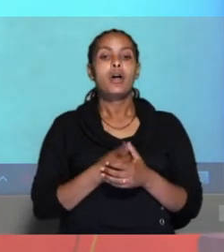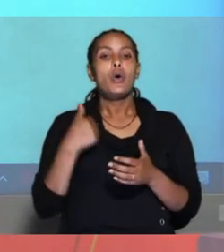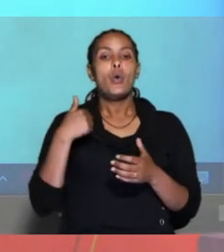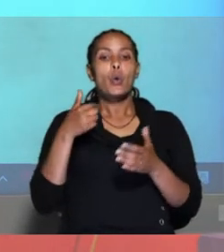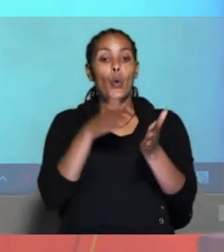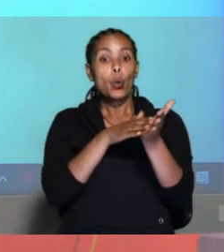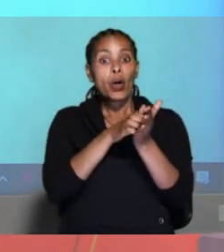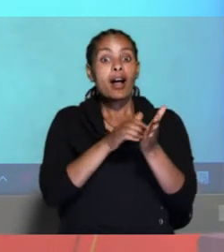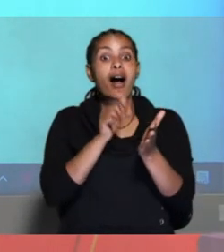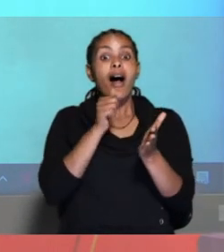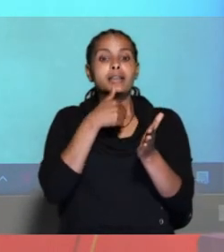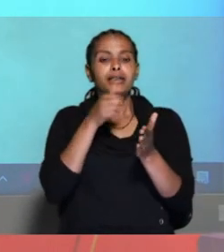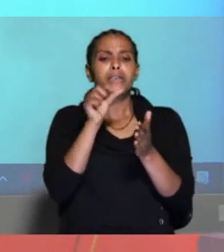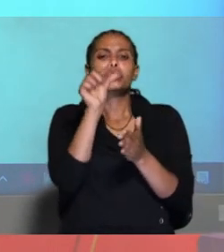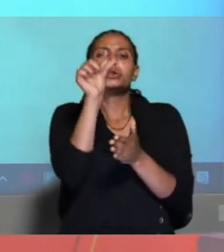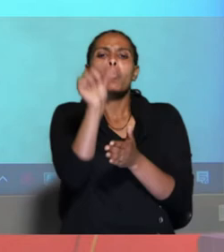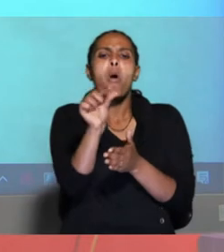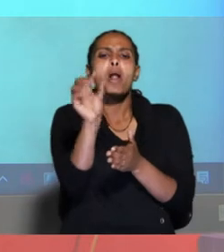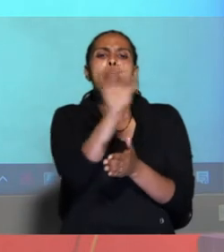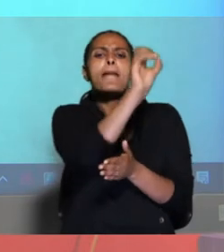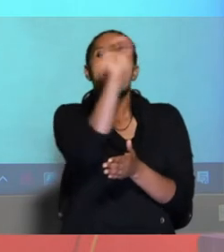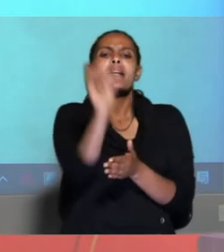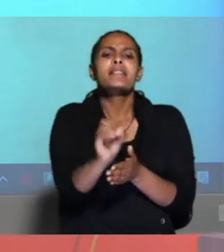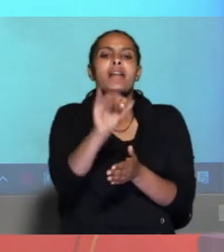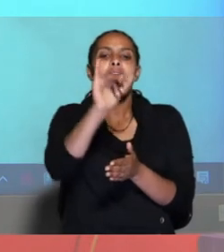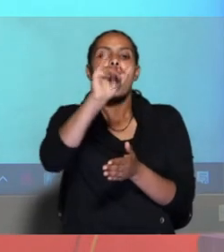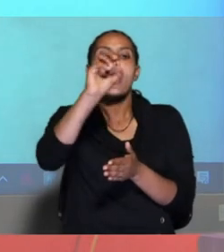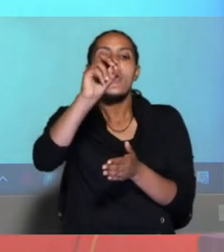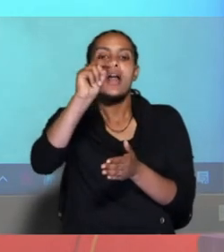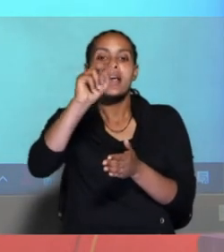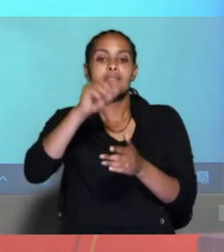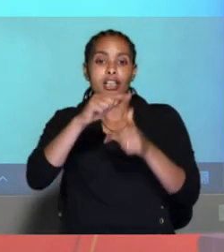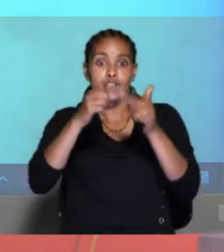Weak acids have small percent ionization.